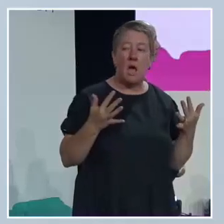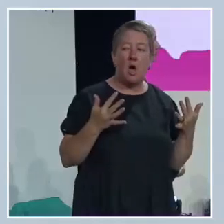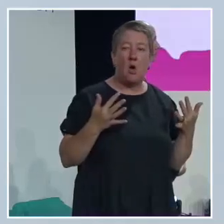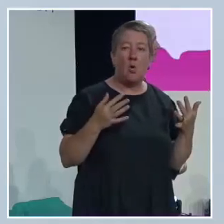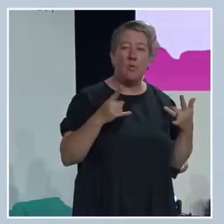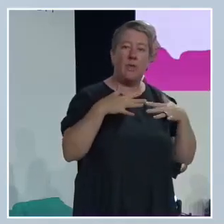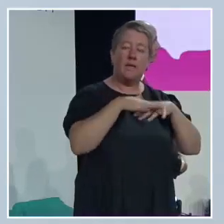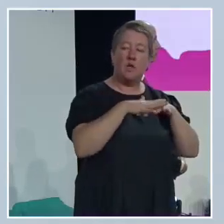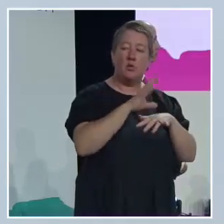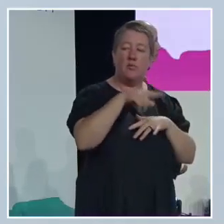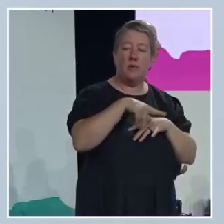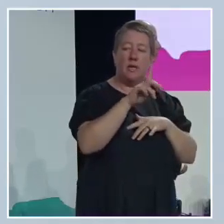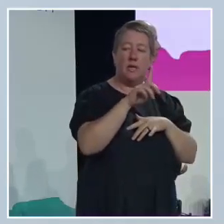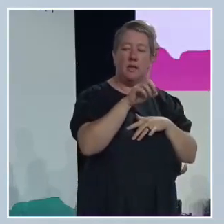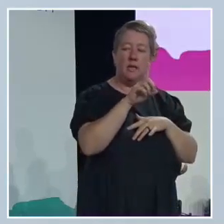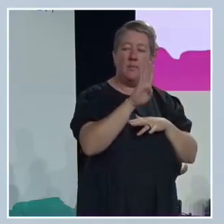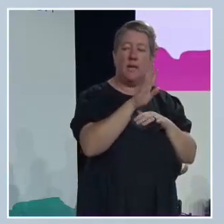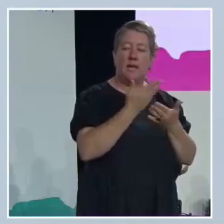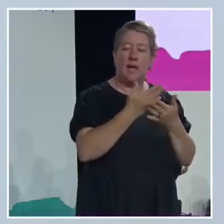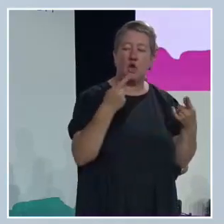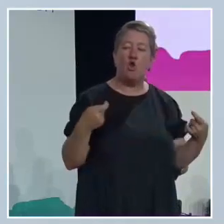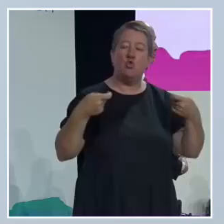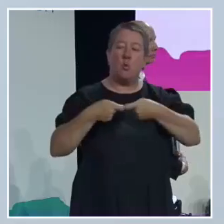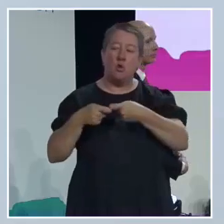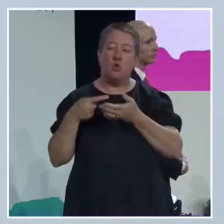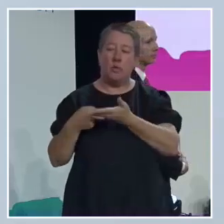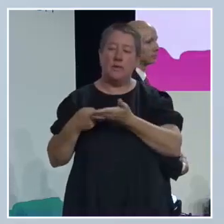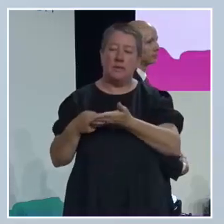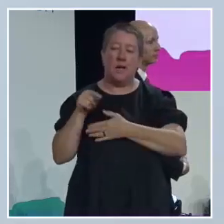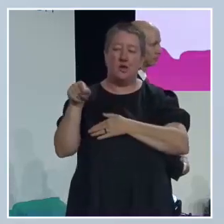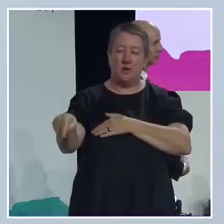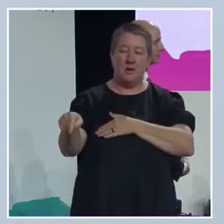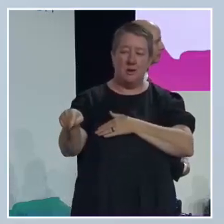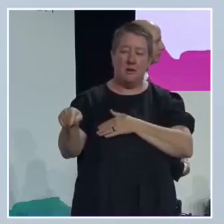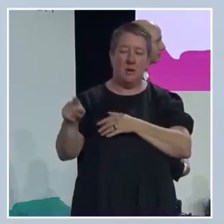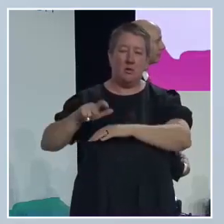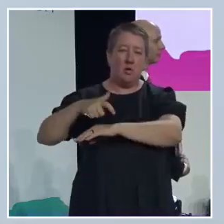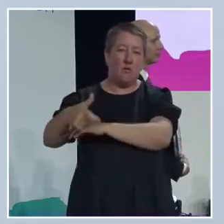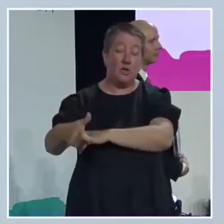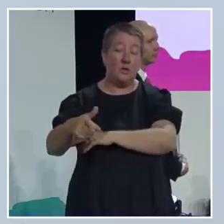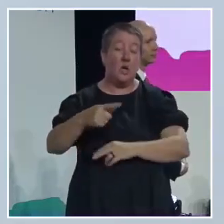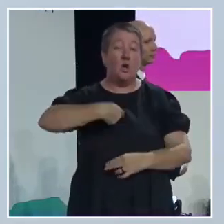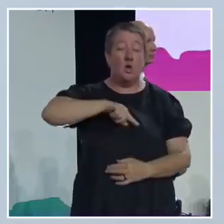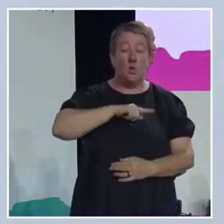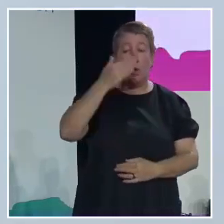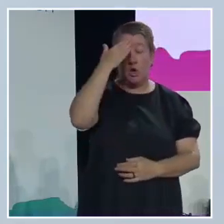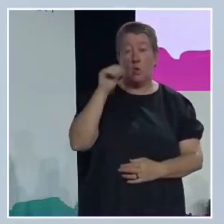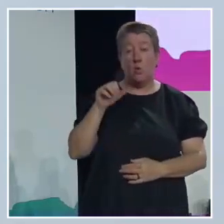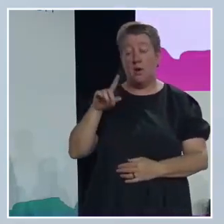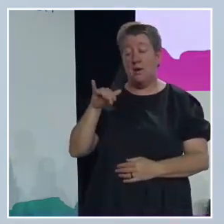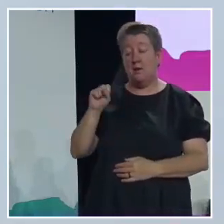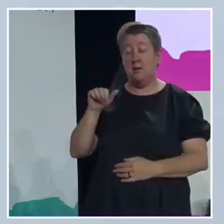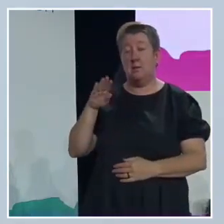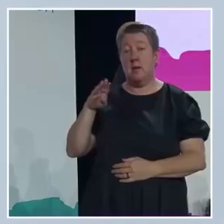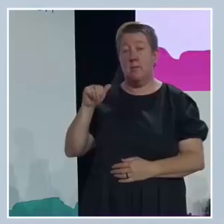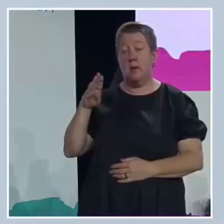PDB can contribute to shaping the discussion in the upcoming FFD4. As we know that the Addis Ababa Action Plan calls